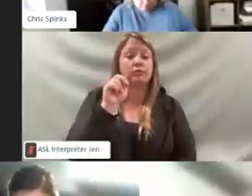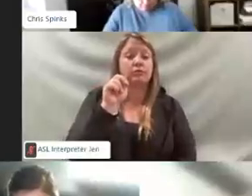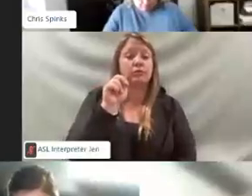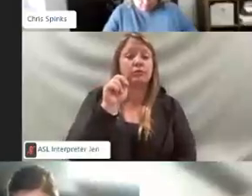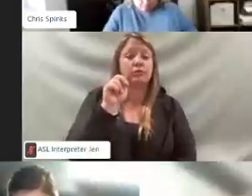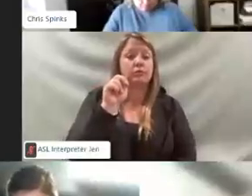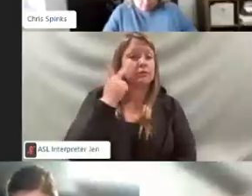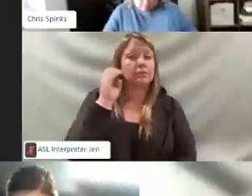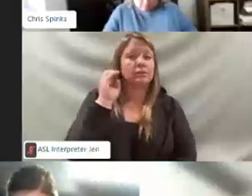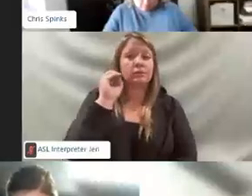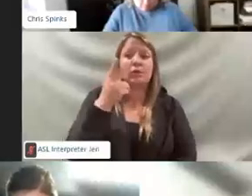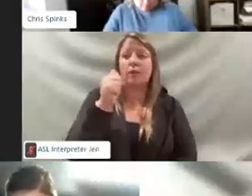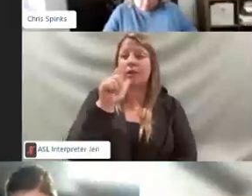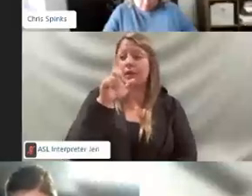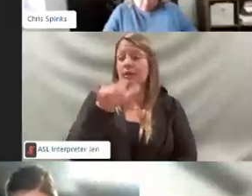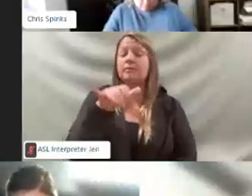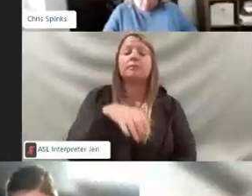I do not see Haley.